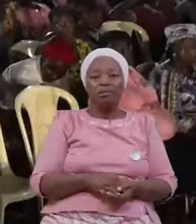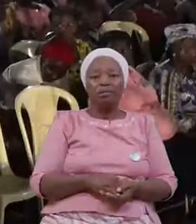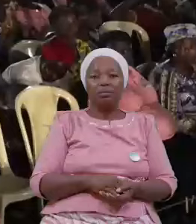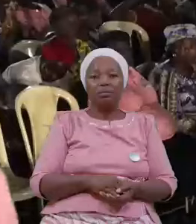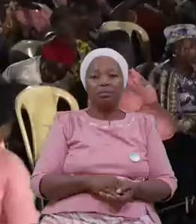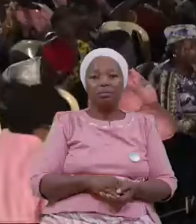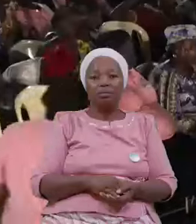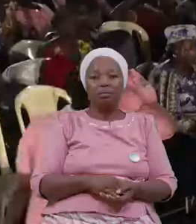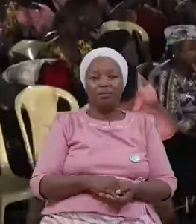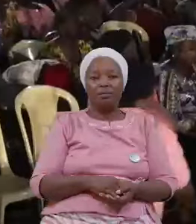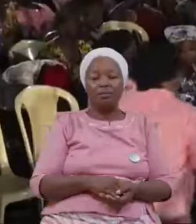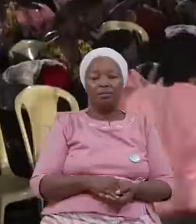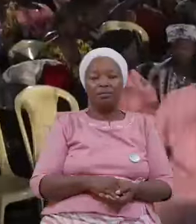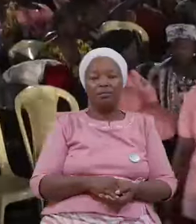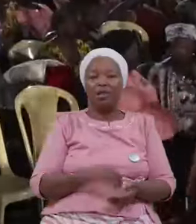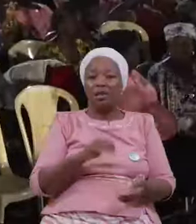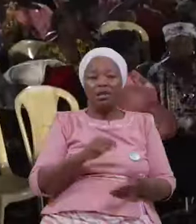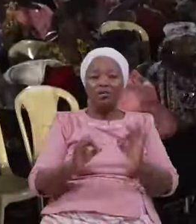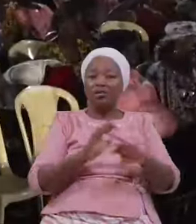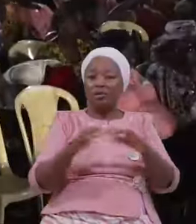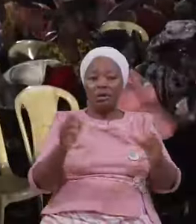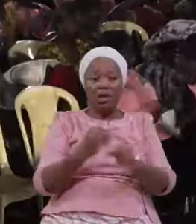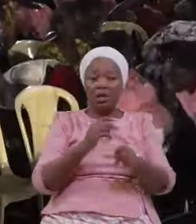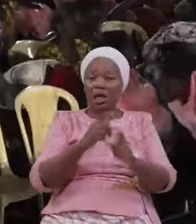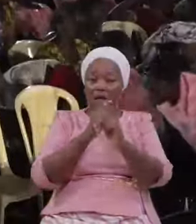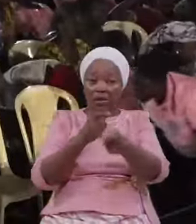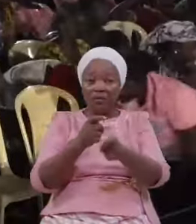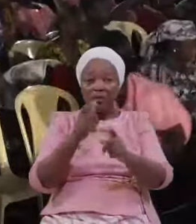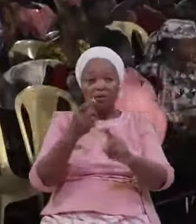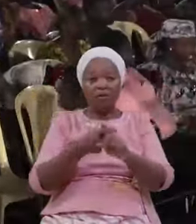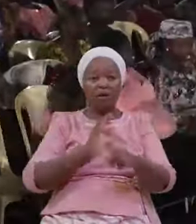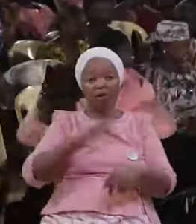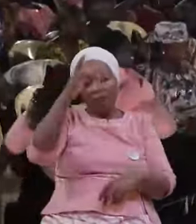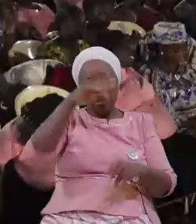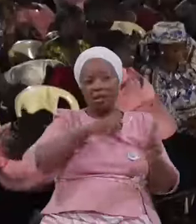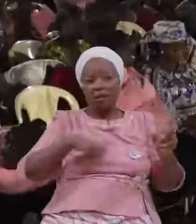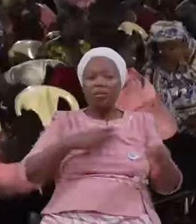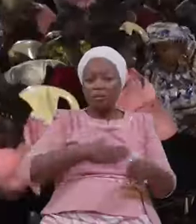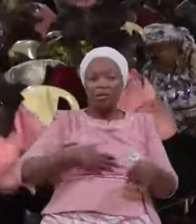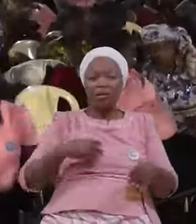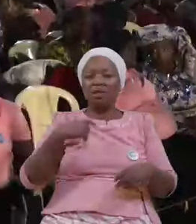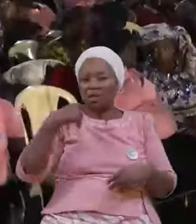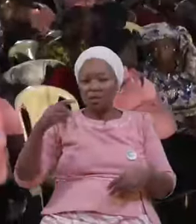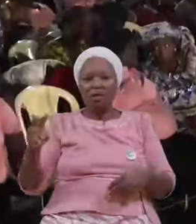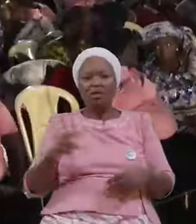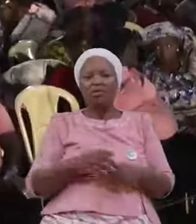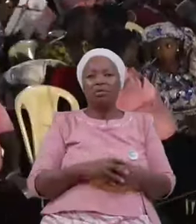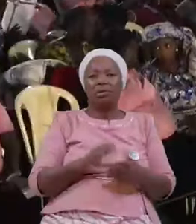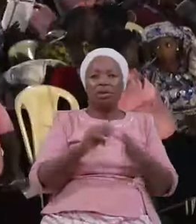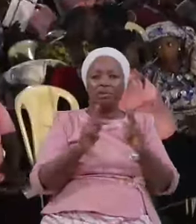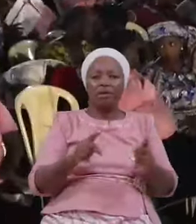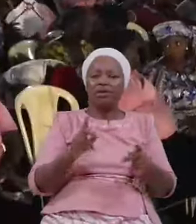If you didn't get the package, please indicate. After you have given your details,